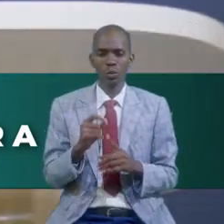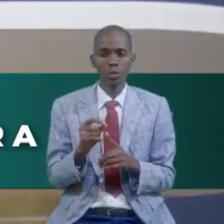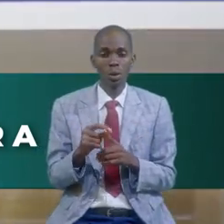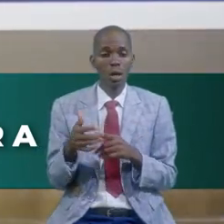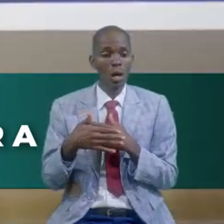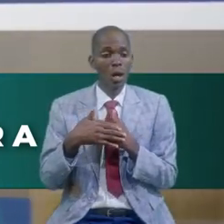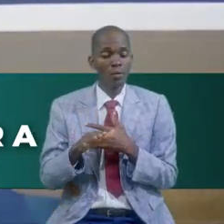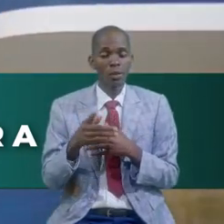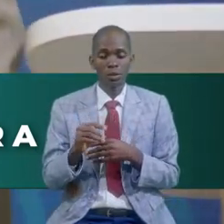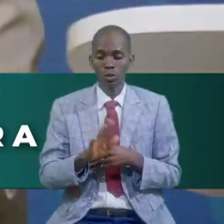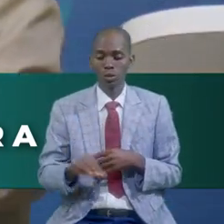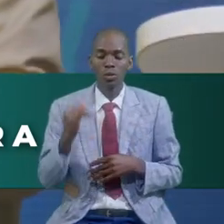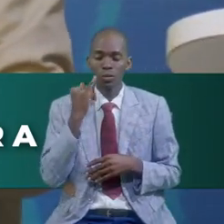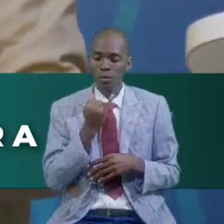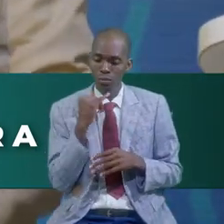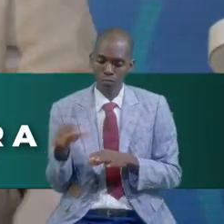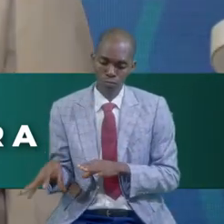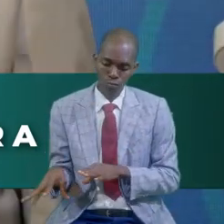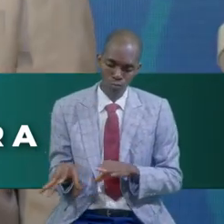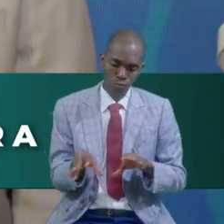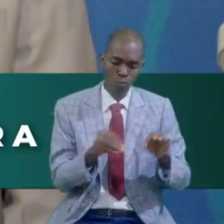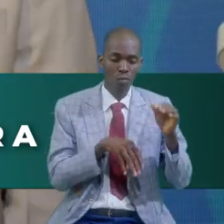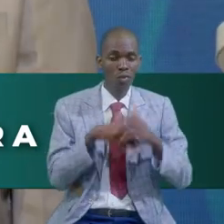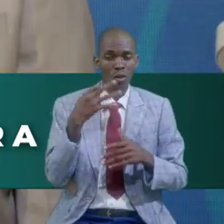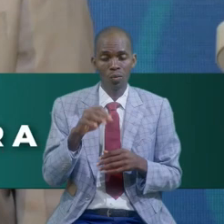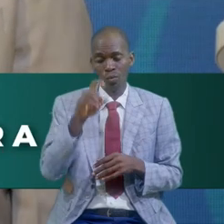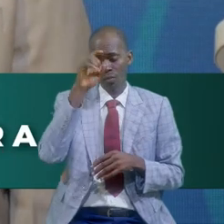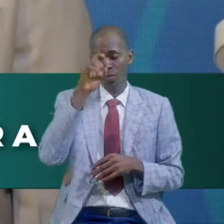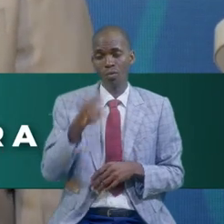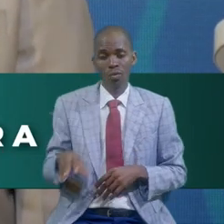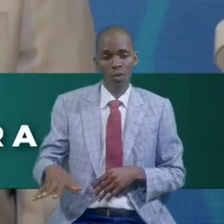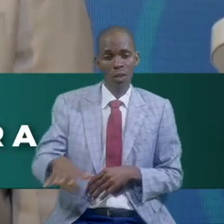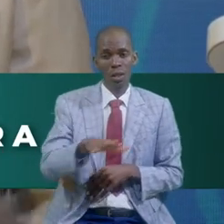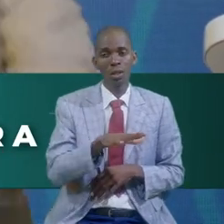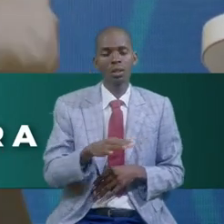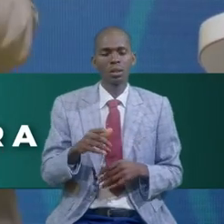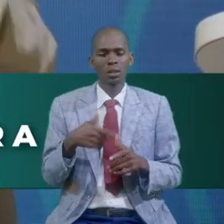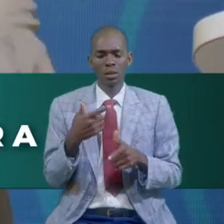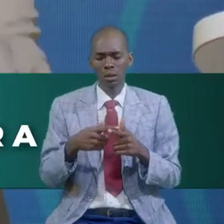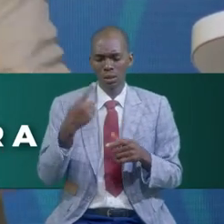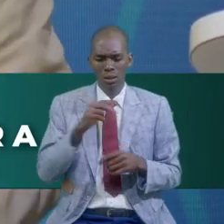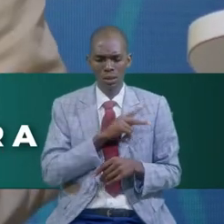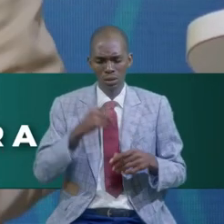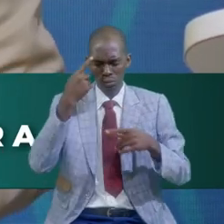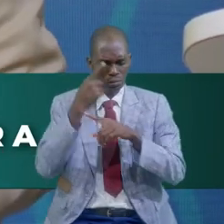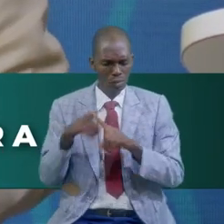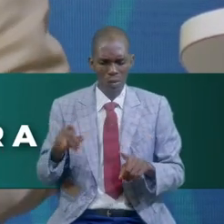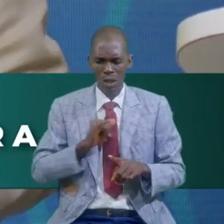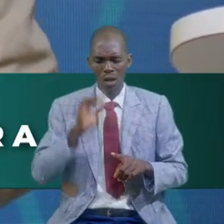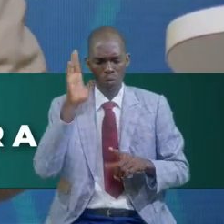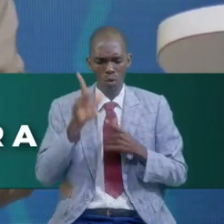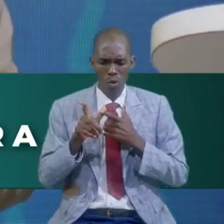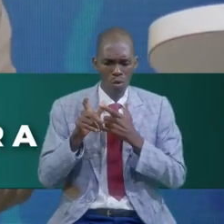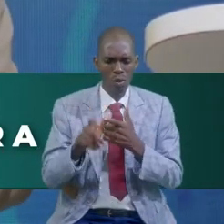left Egypt, he said, I run after them. You know the story at the Red